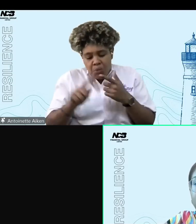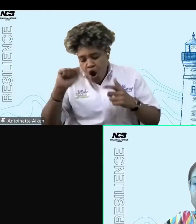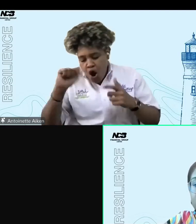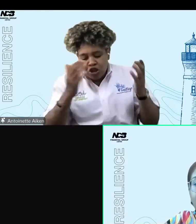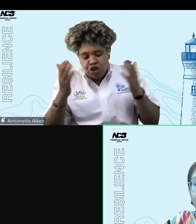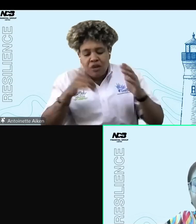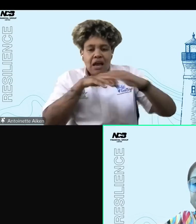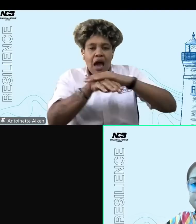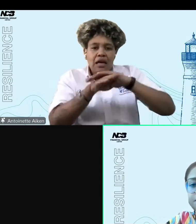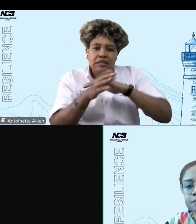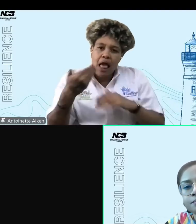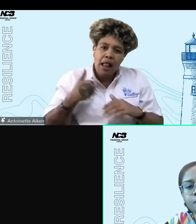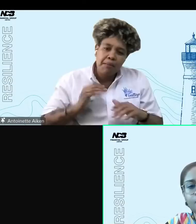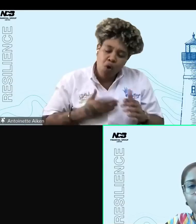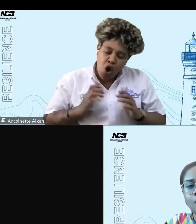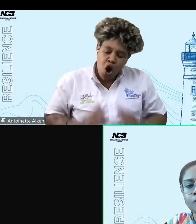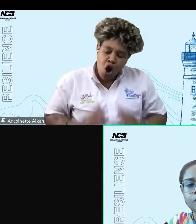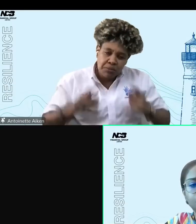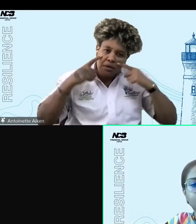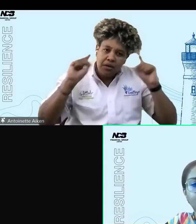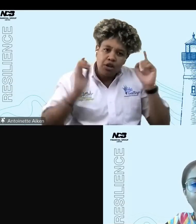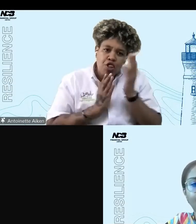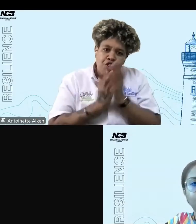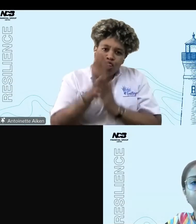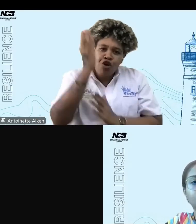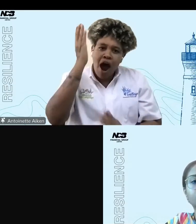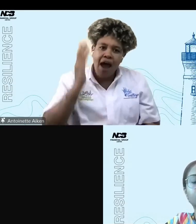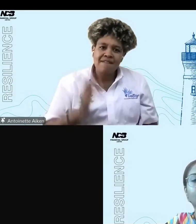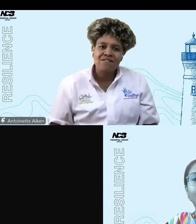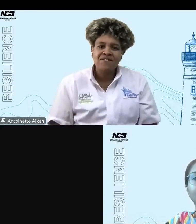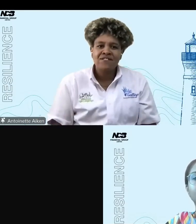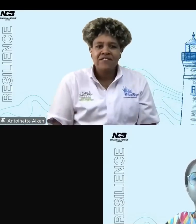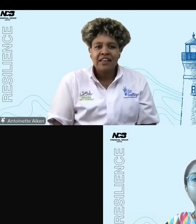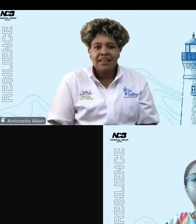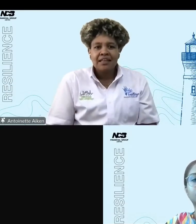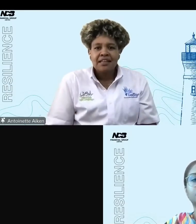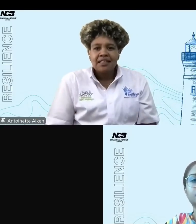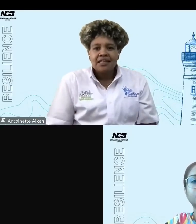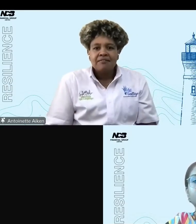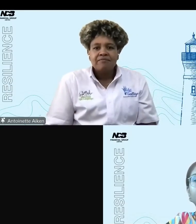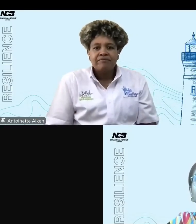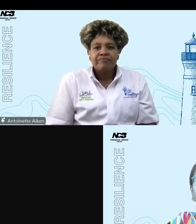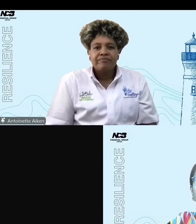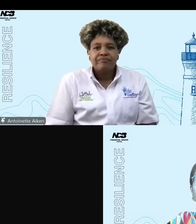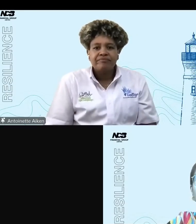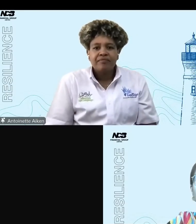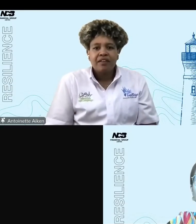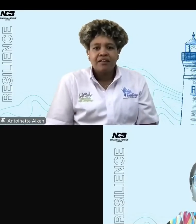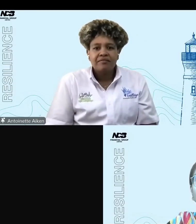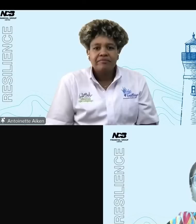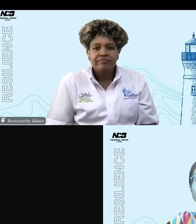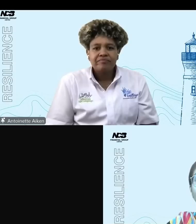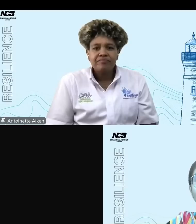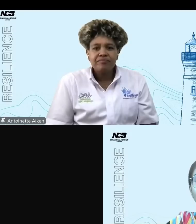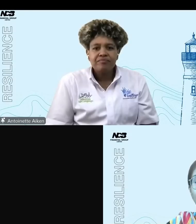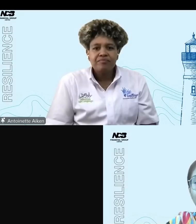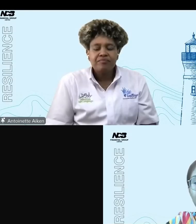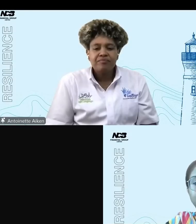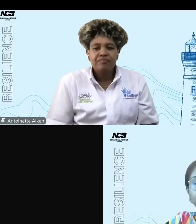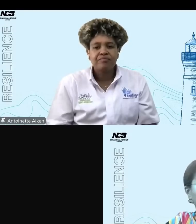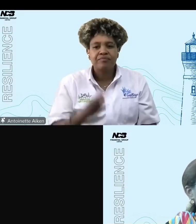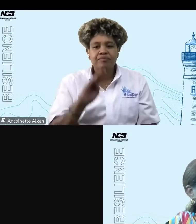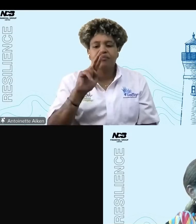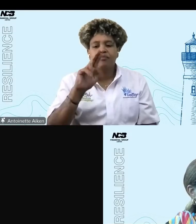to help our customers thrive. All right, great. Thank you very much, Cherie. And let's have Bruce